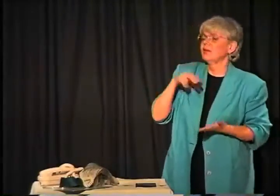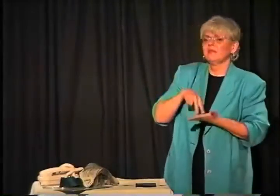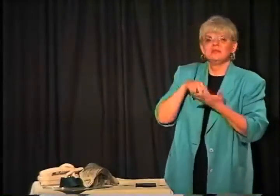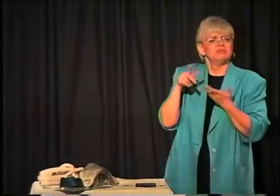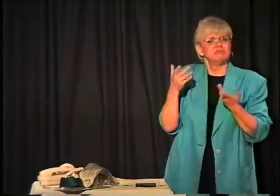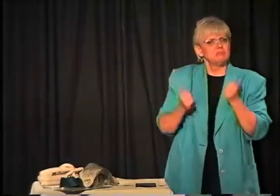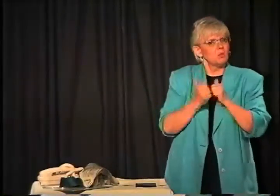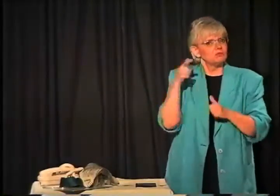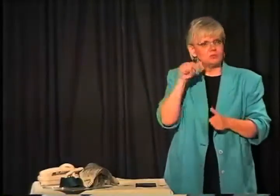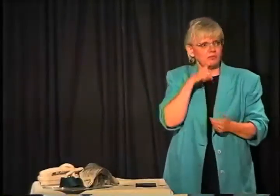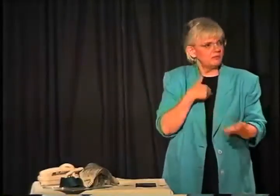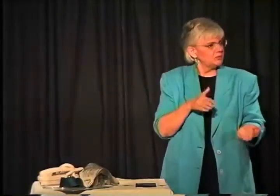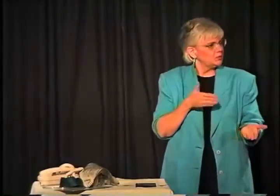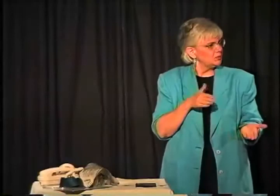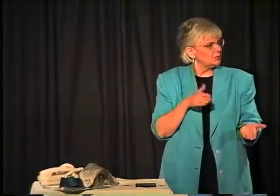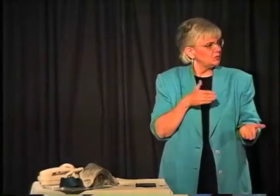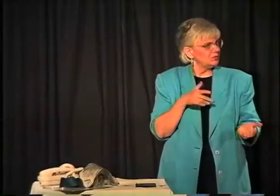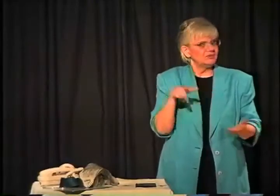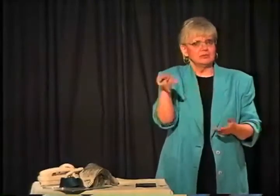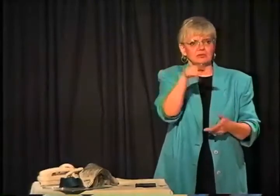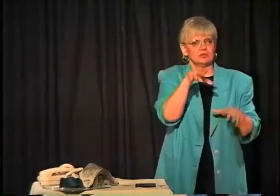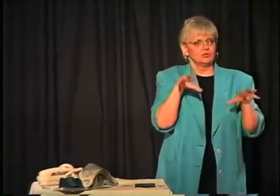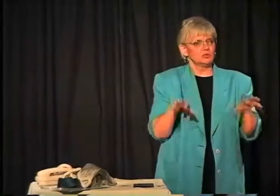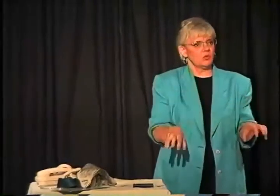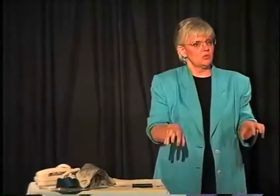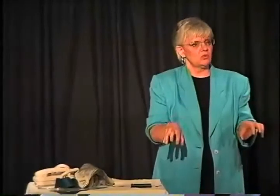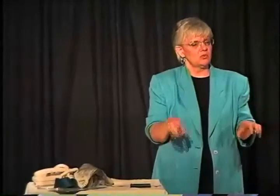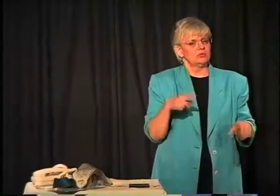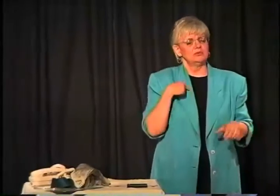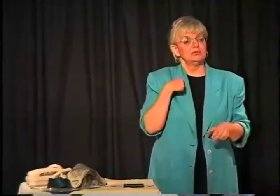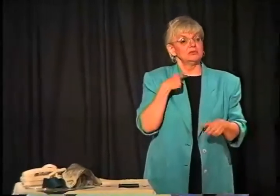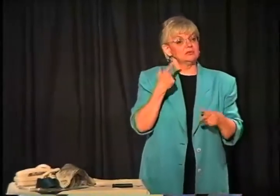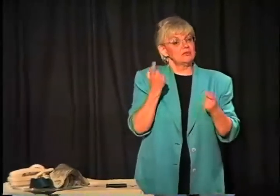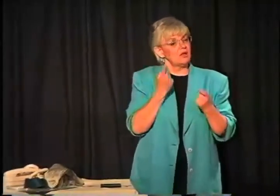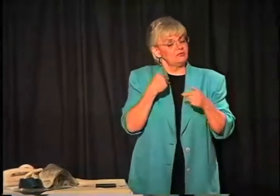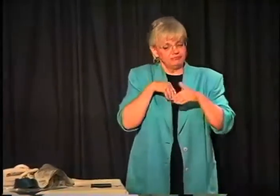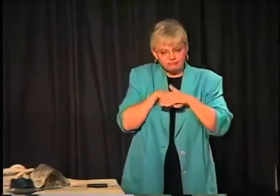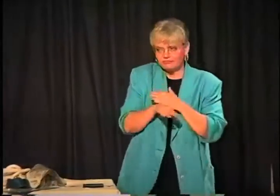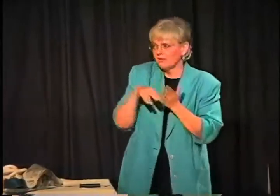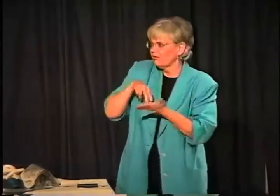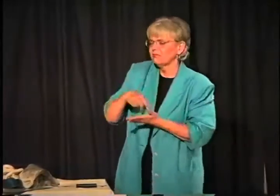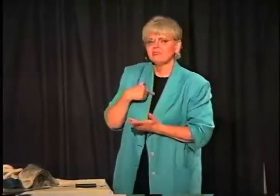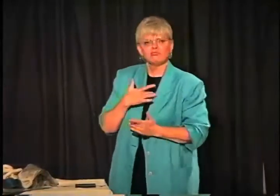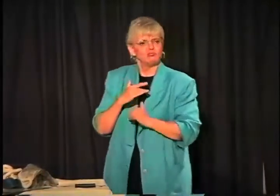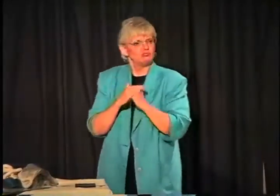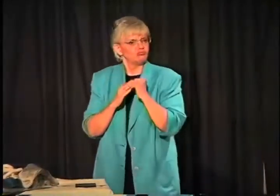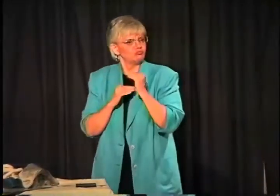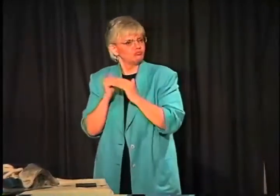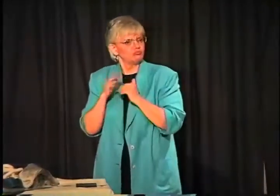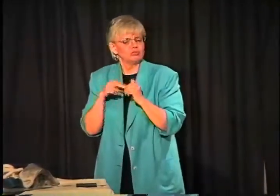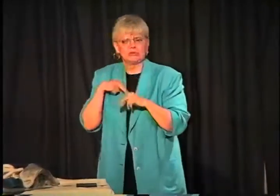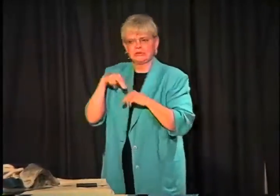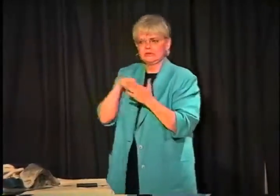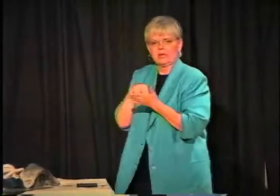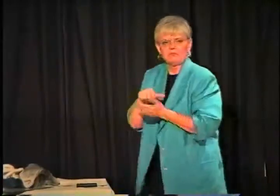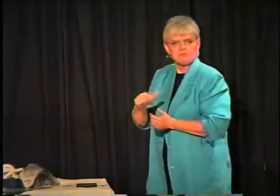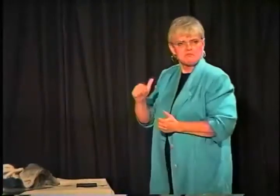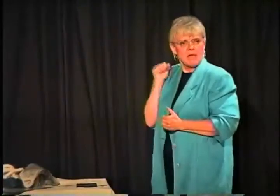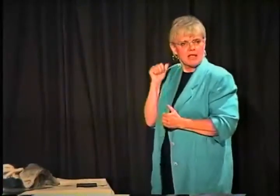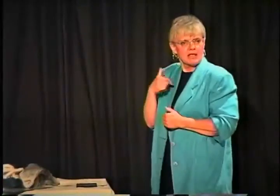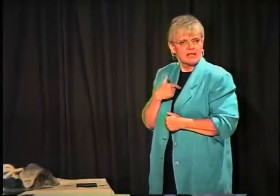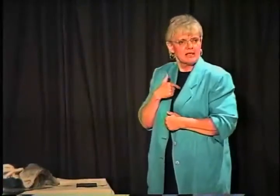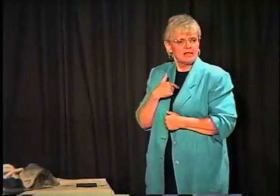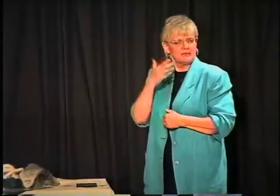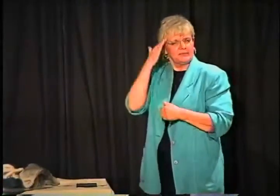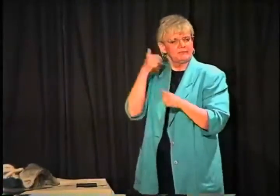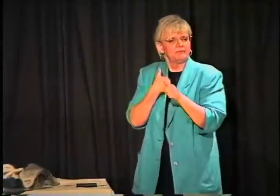I've noticed that hearing people behave very strangely when they get in an elevator. And I think that's the muse that causes them to turn to stone. They're